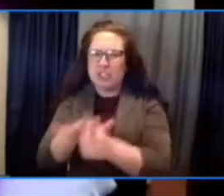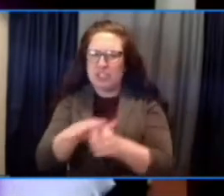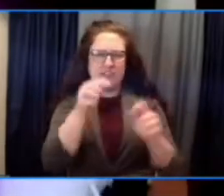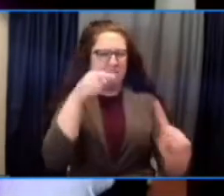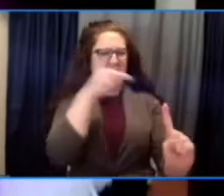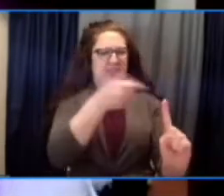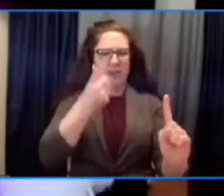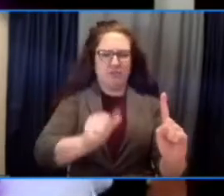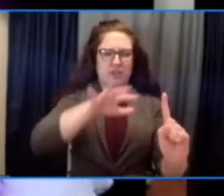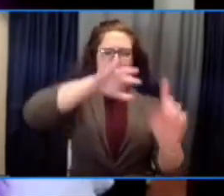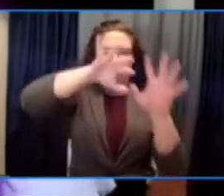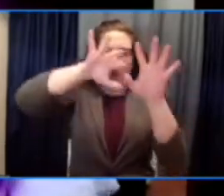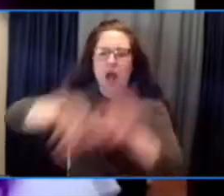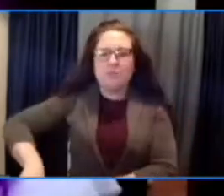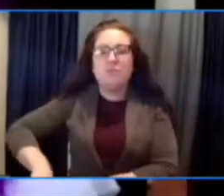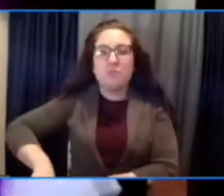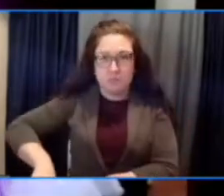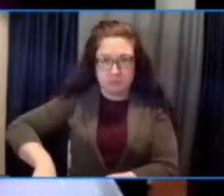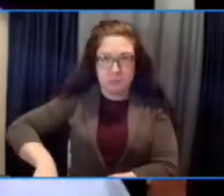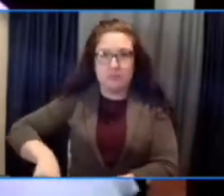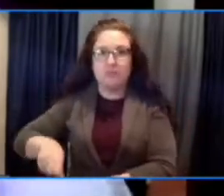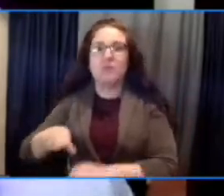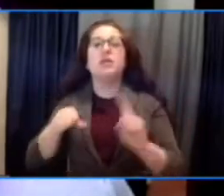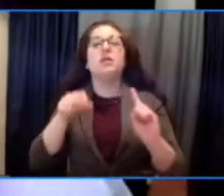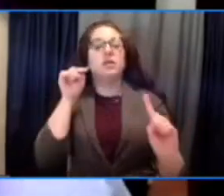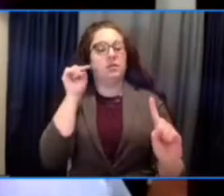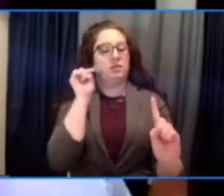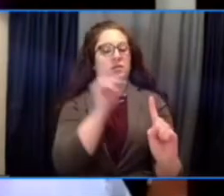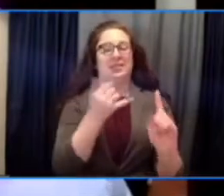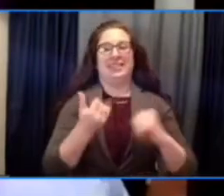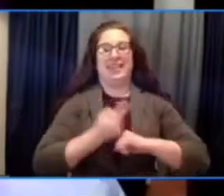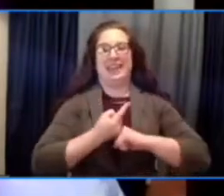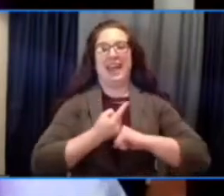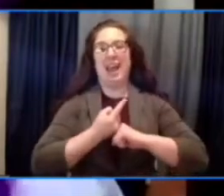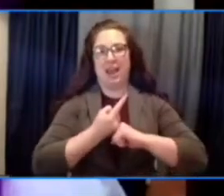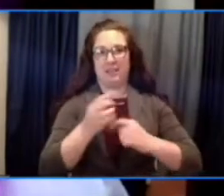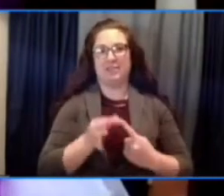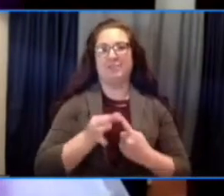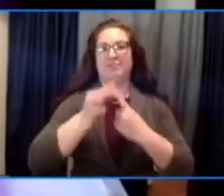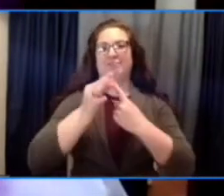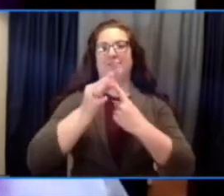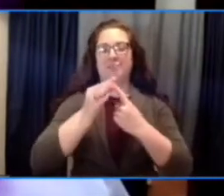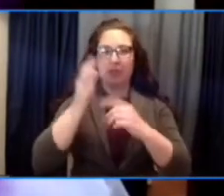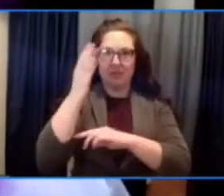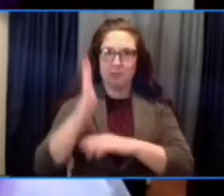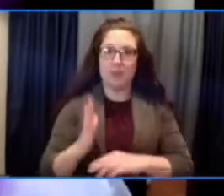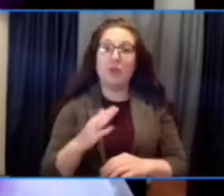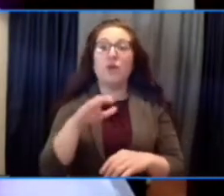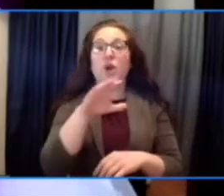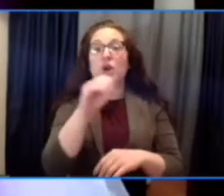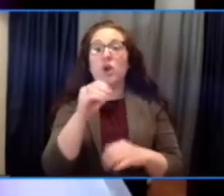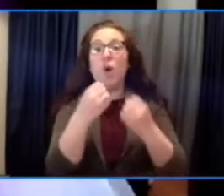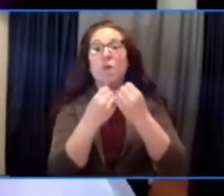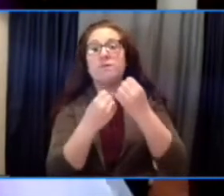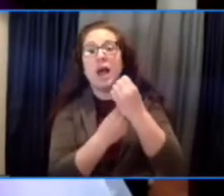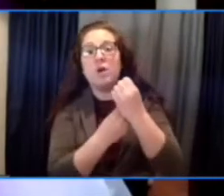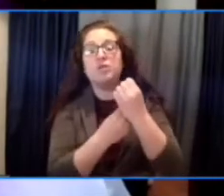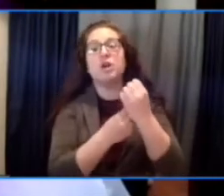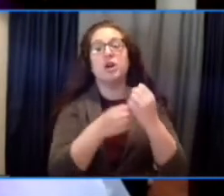intertwined our liberation is to each other than today's keynote and the co-founder of the Black Lives Matter,